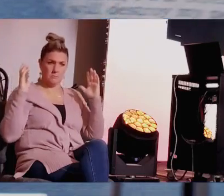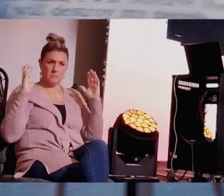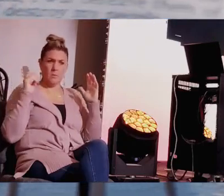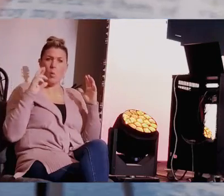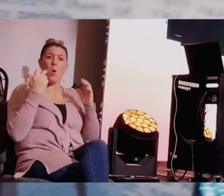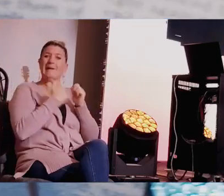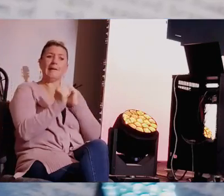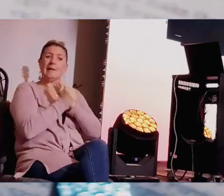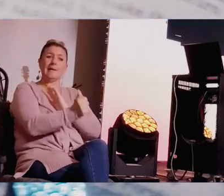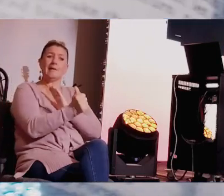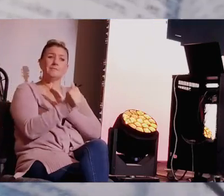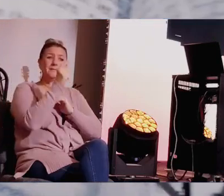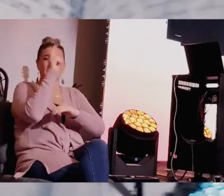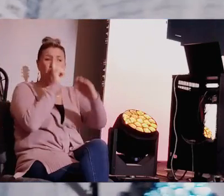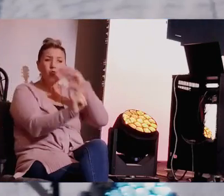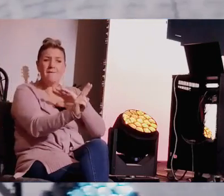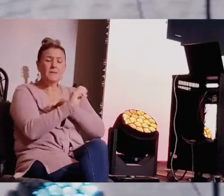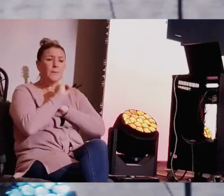or any of the gifts, prophets,